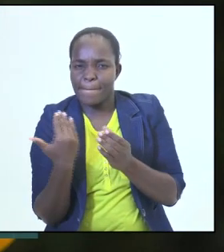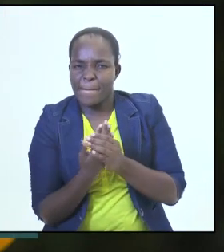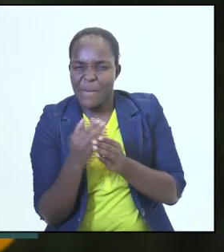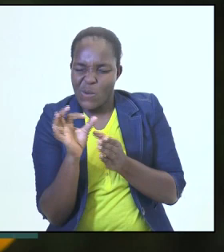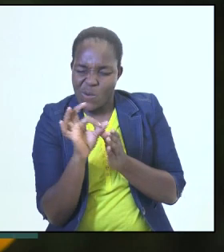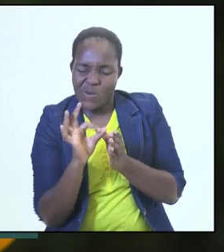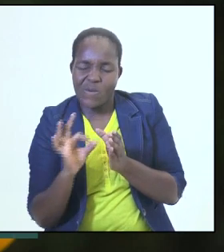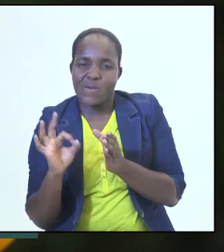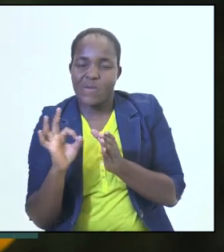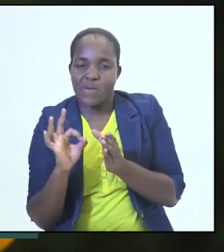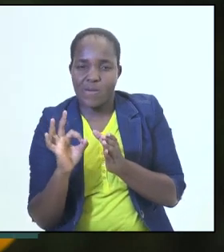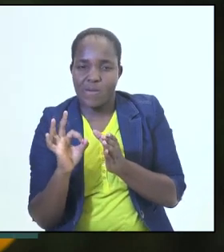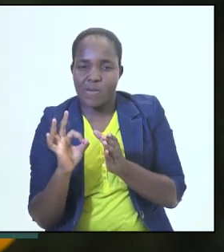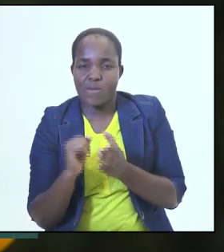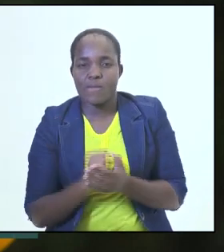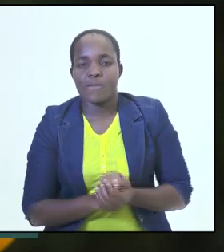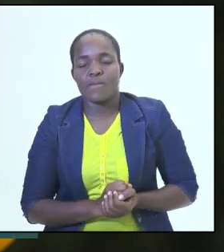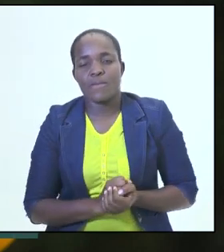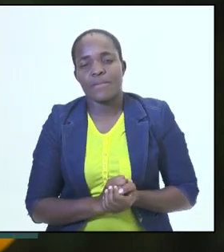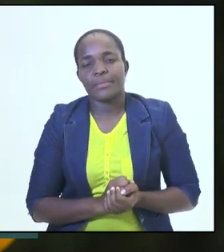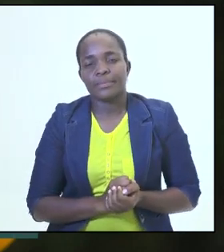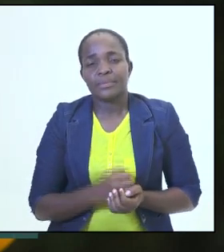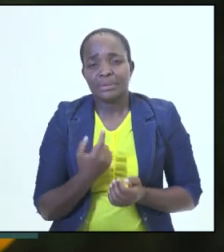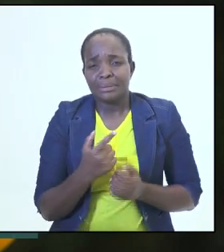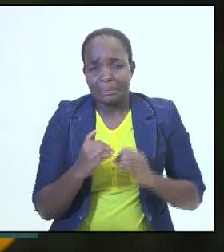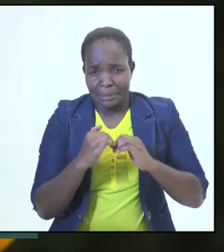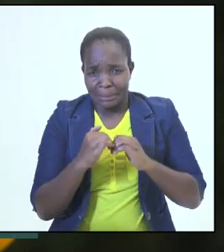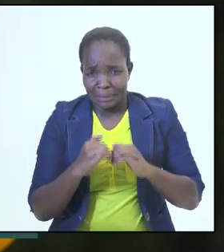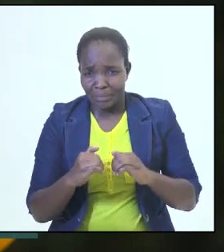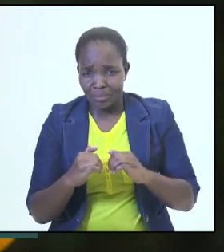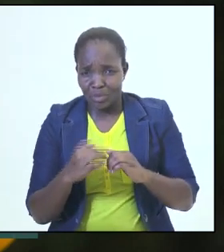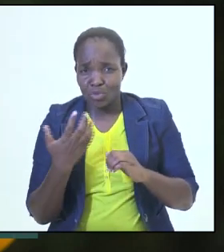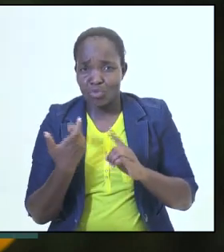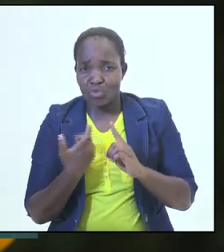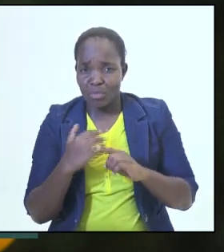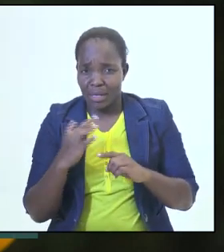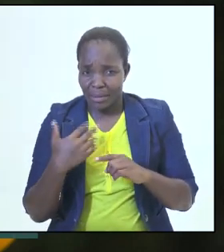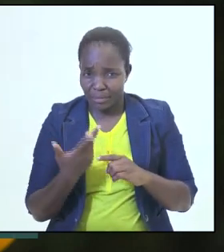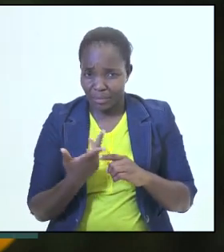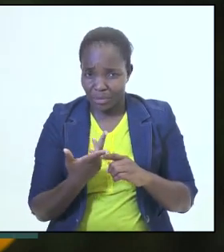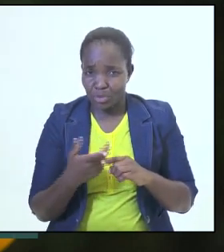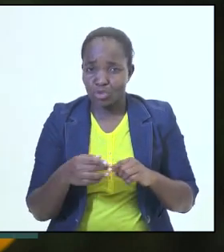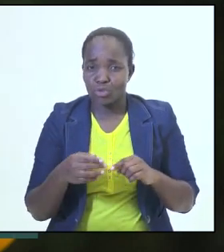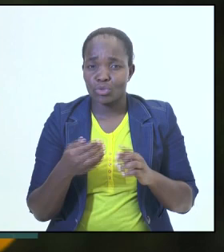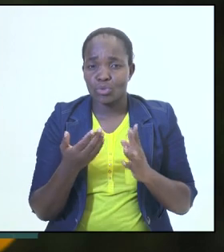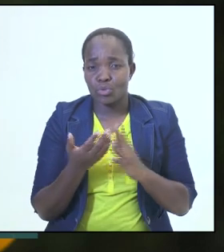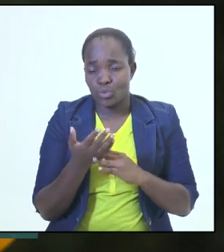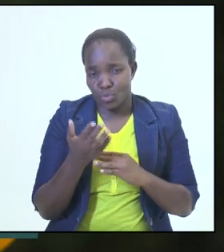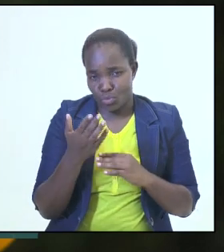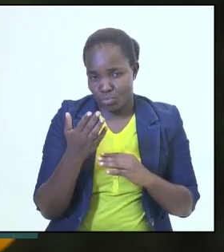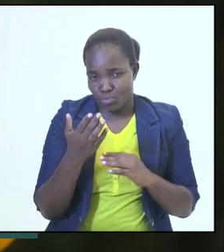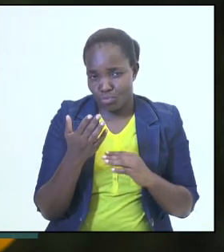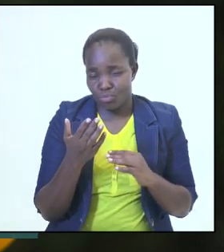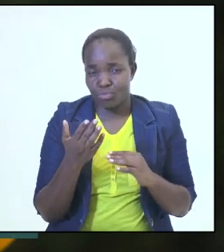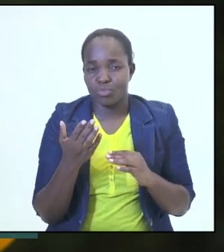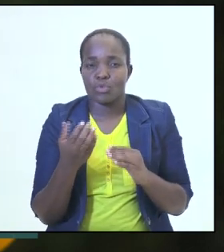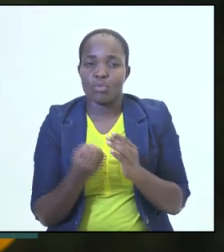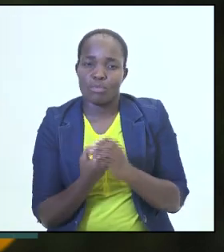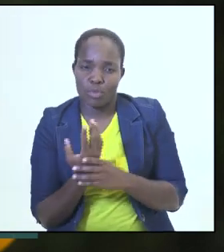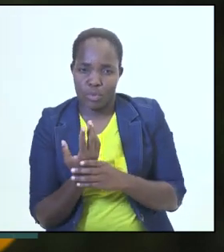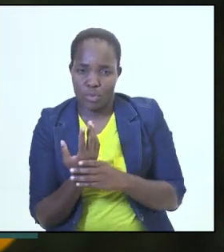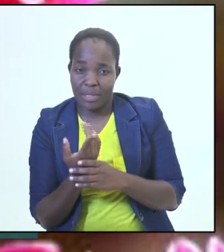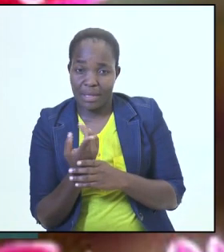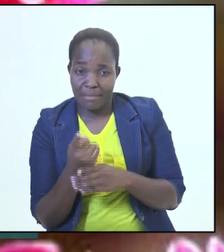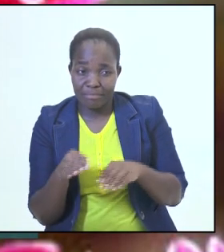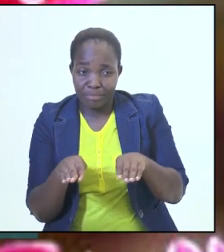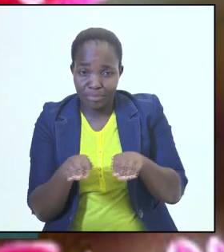most distinguishing feature of a plant that reproduces by sexual means is its flowers. They are the plant's reproductive